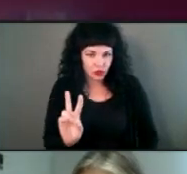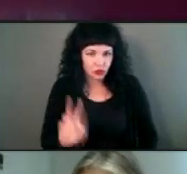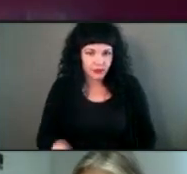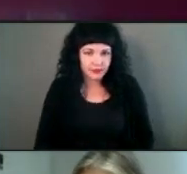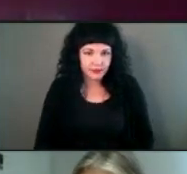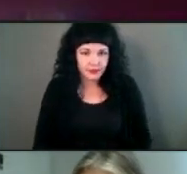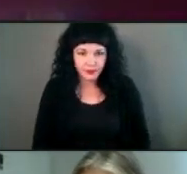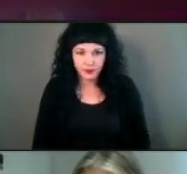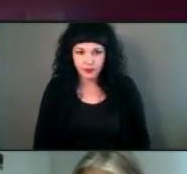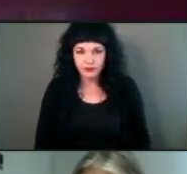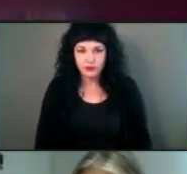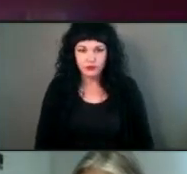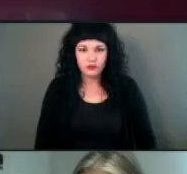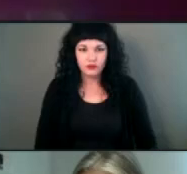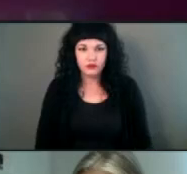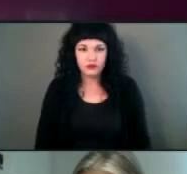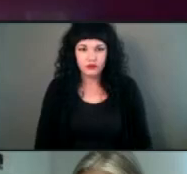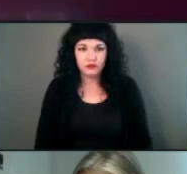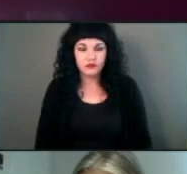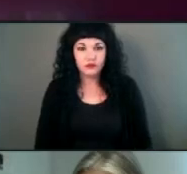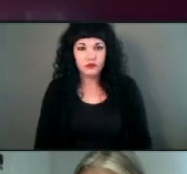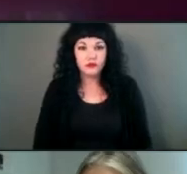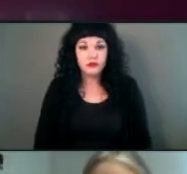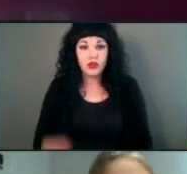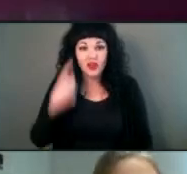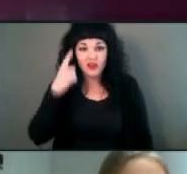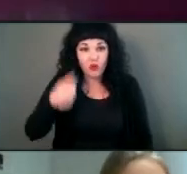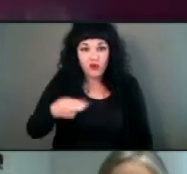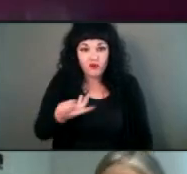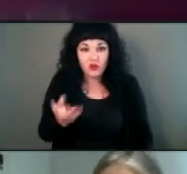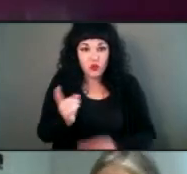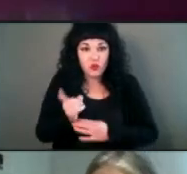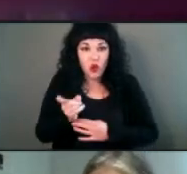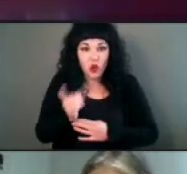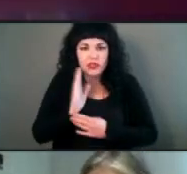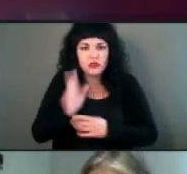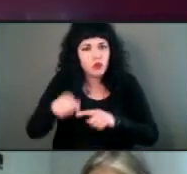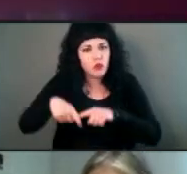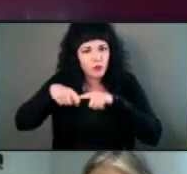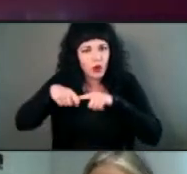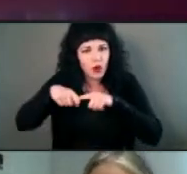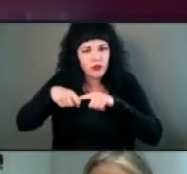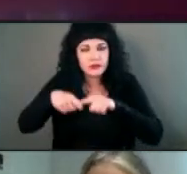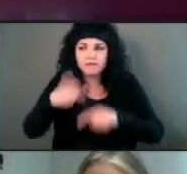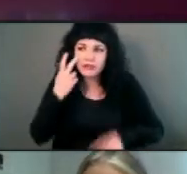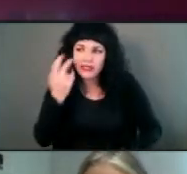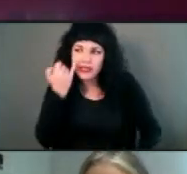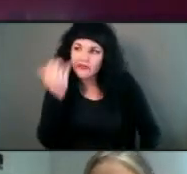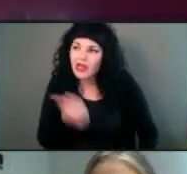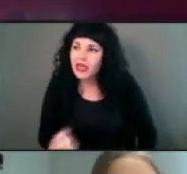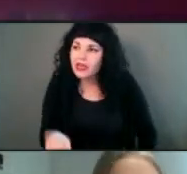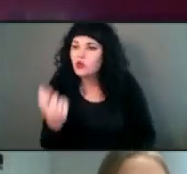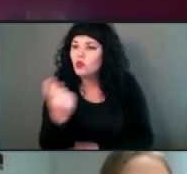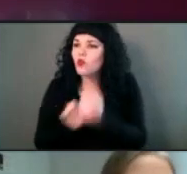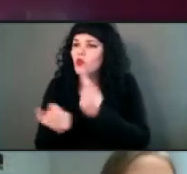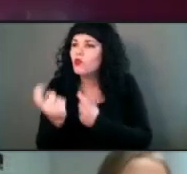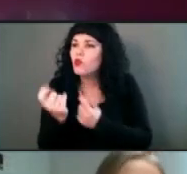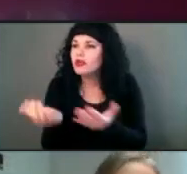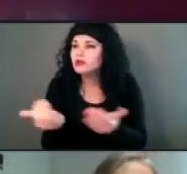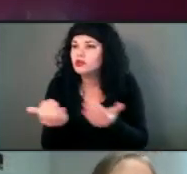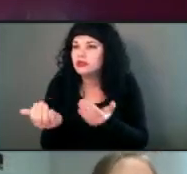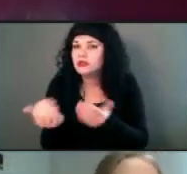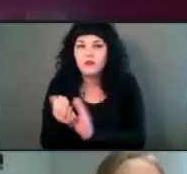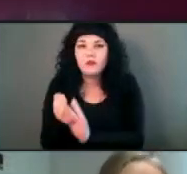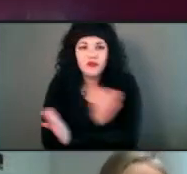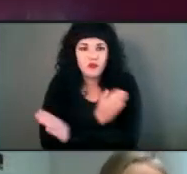313-288-2082. We'll pause a few moments to see if we have some questions before we go into our regular segment. It's all